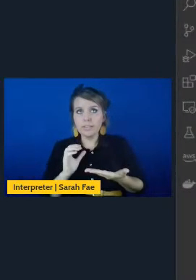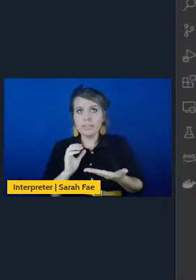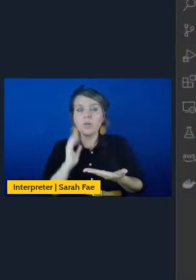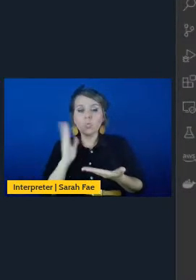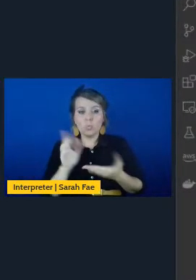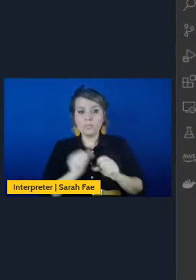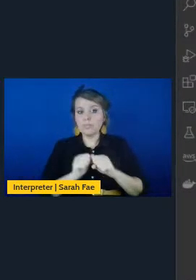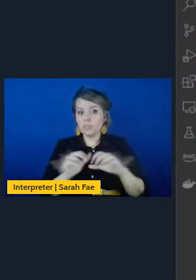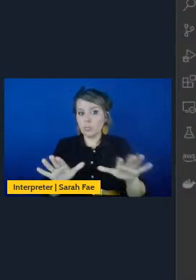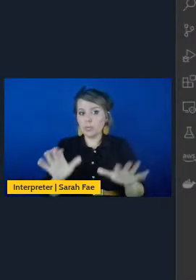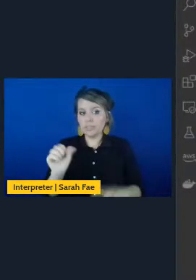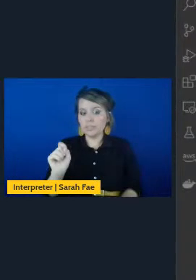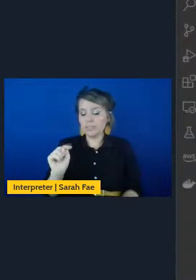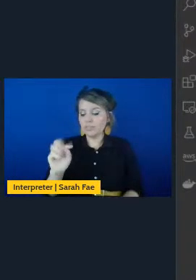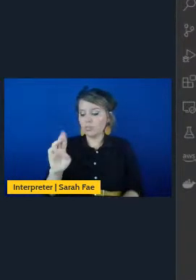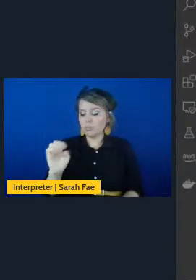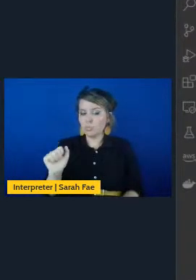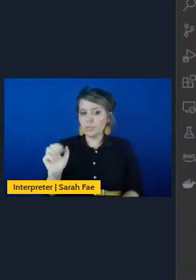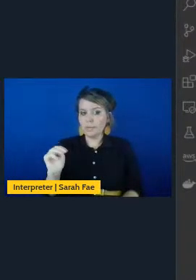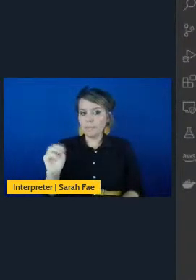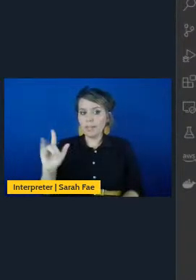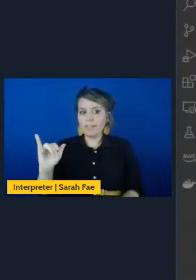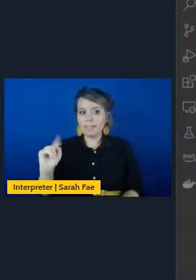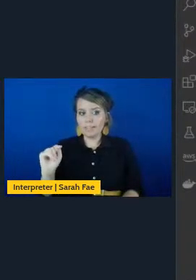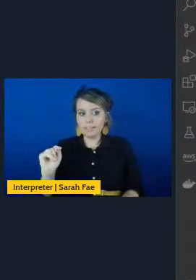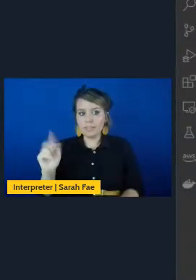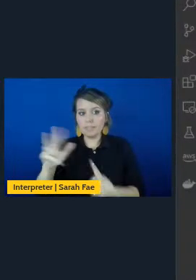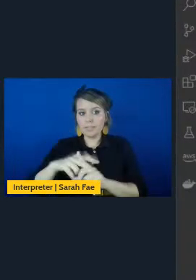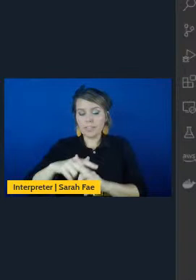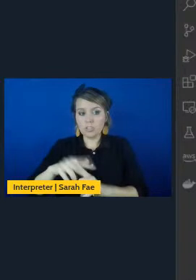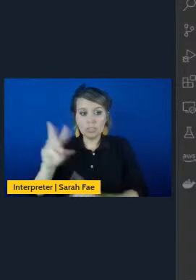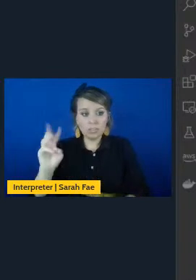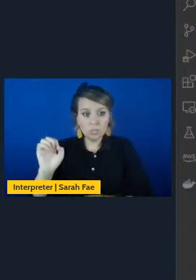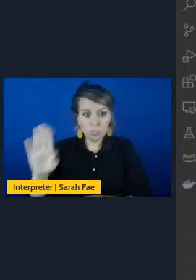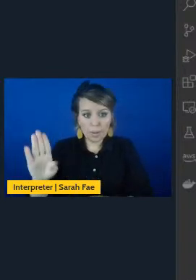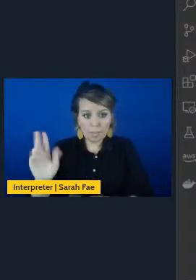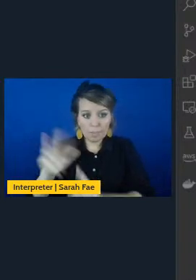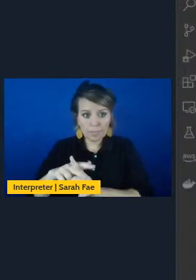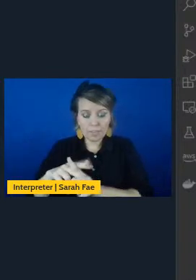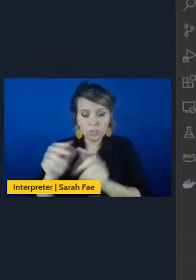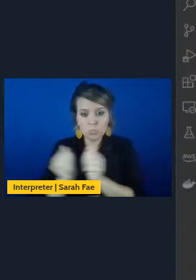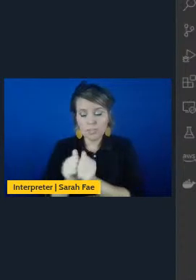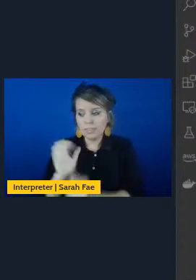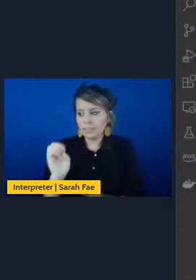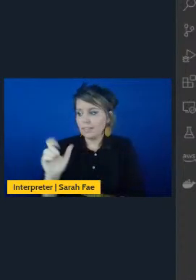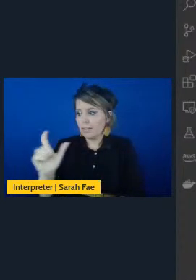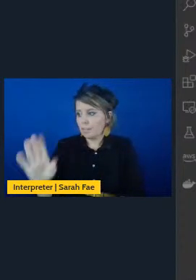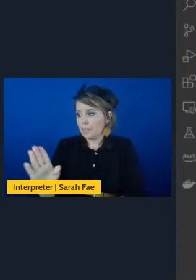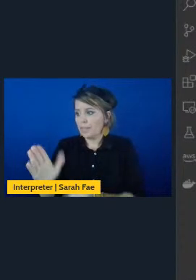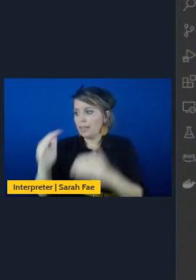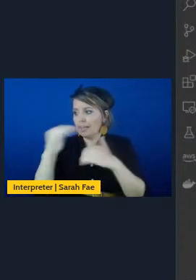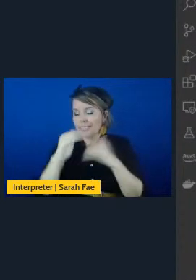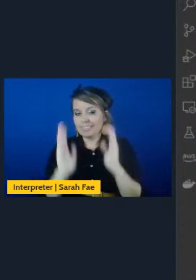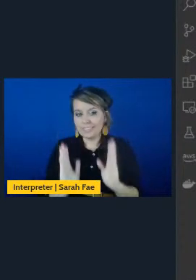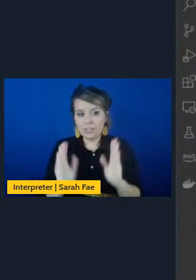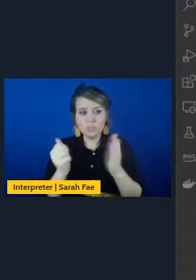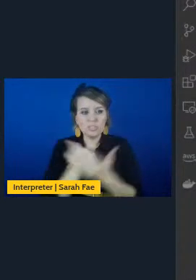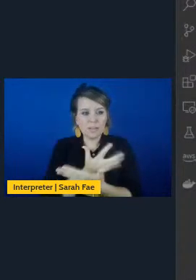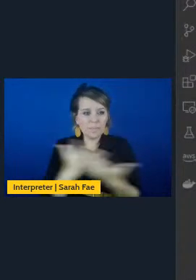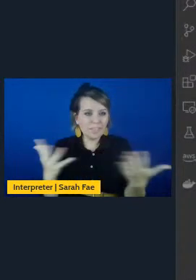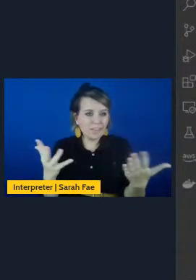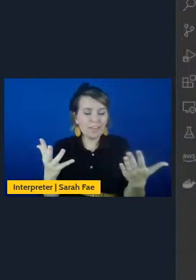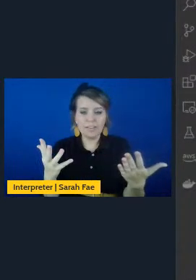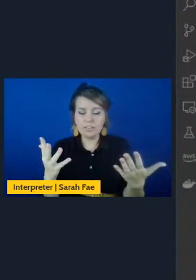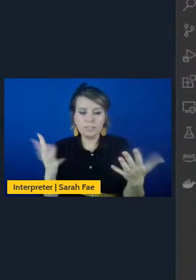deploying the Streamlit application, the web application with the ELB, the containers, everything